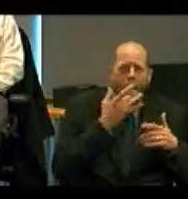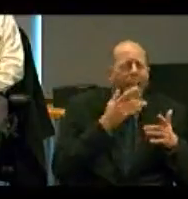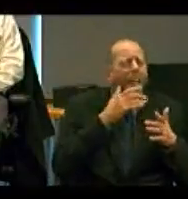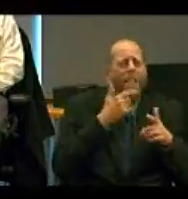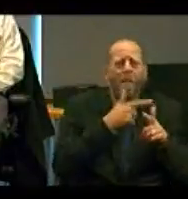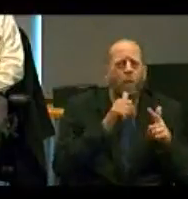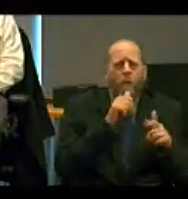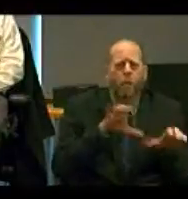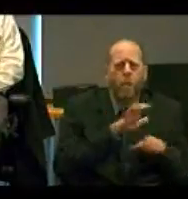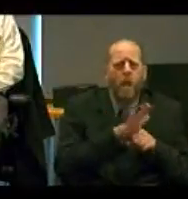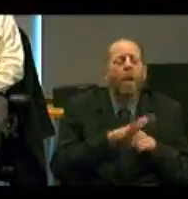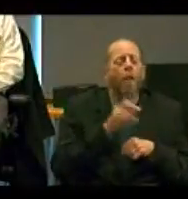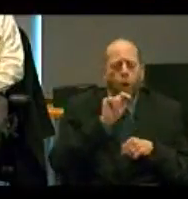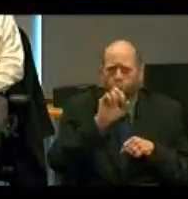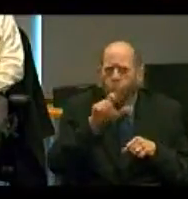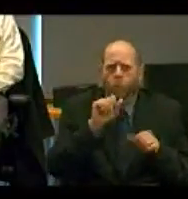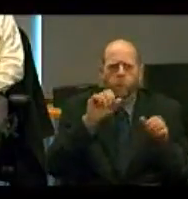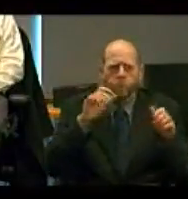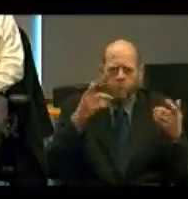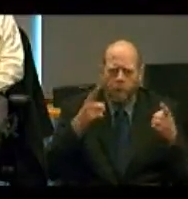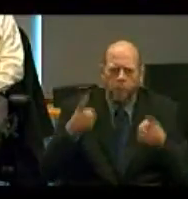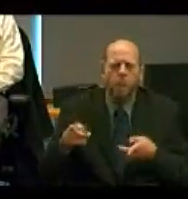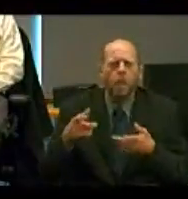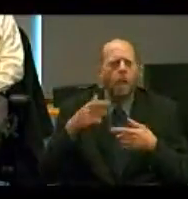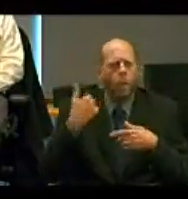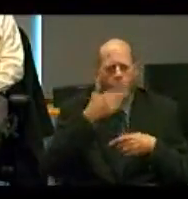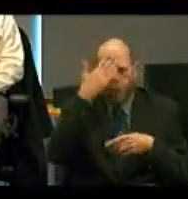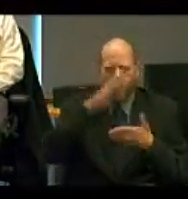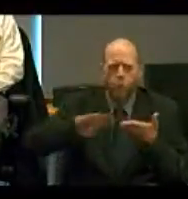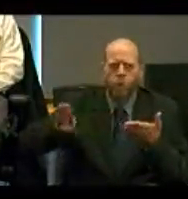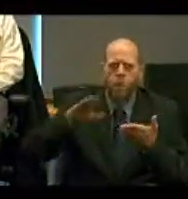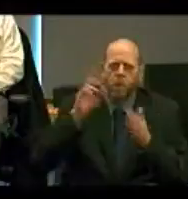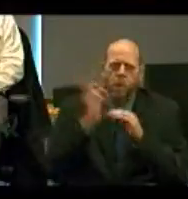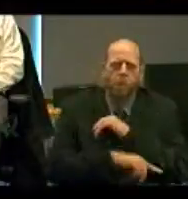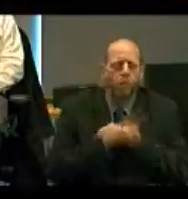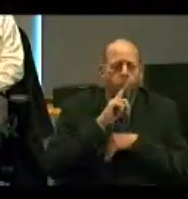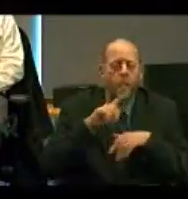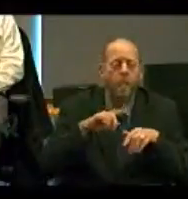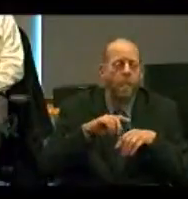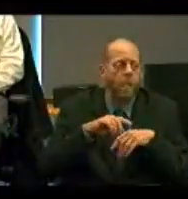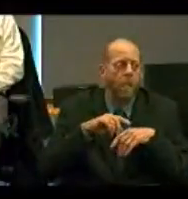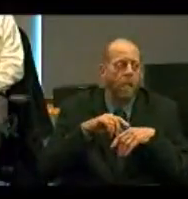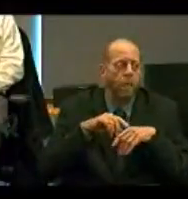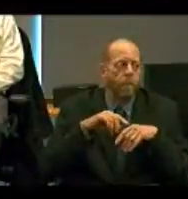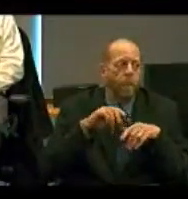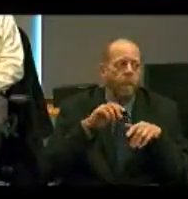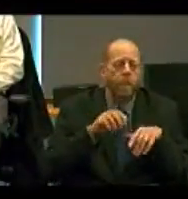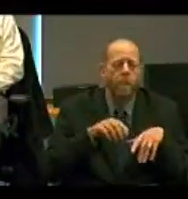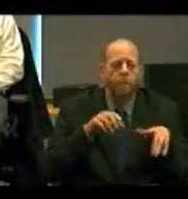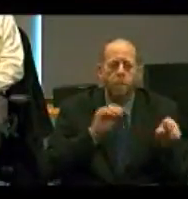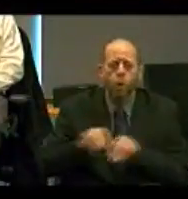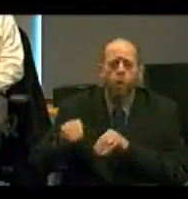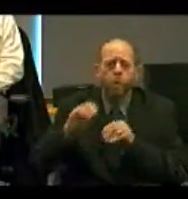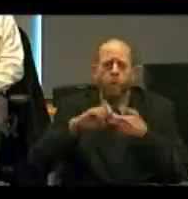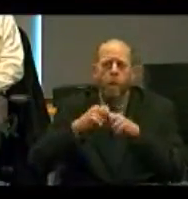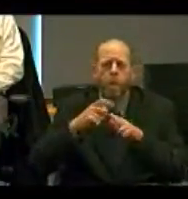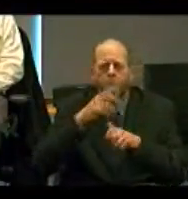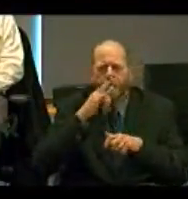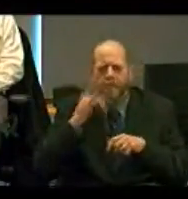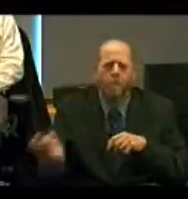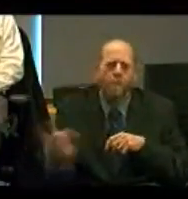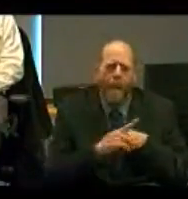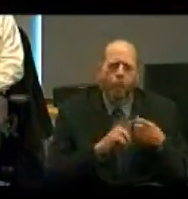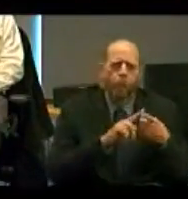there are tools that we know to be existing. We know that exclusionary discipline really does just displace the problem, and these kids come back into the